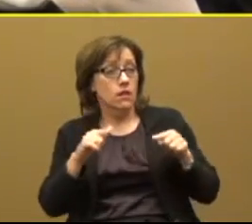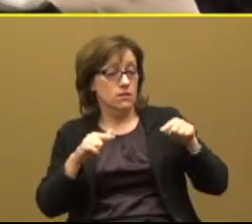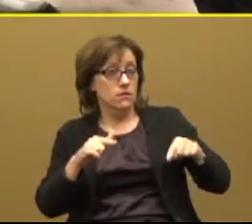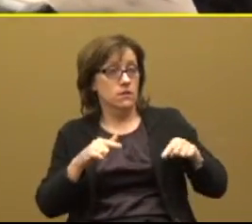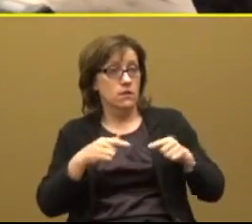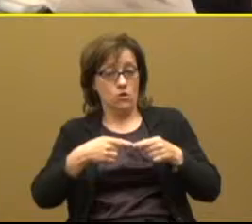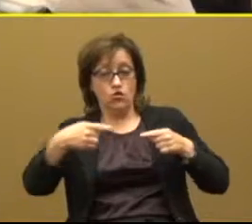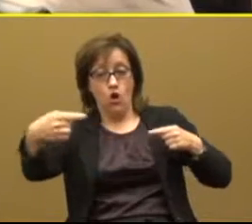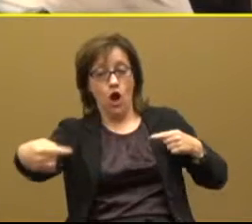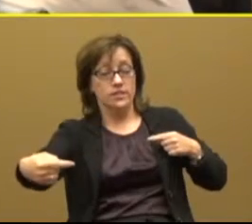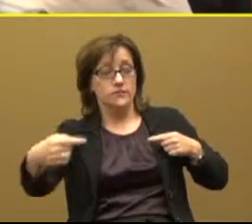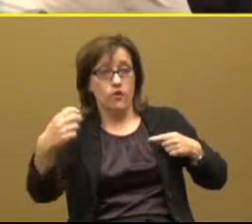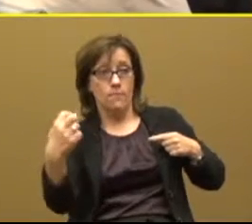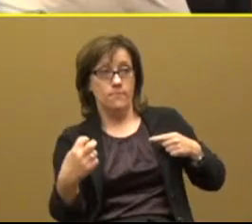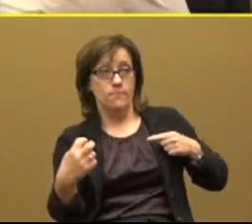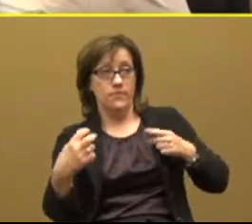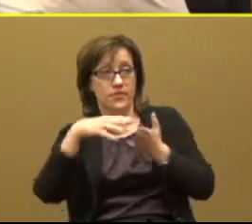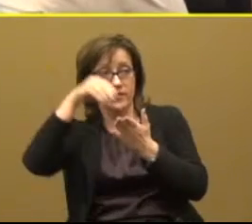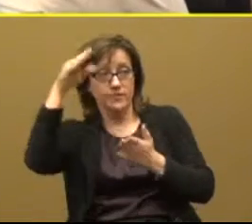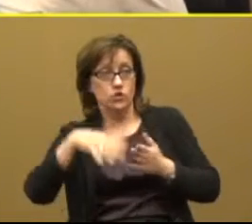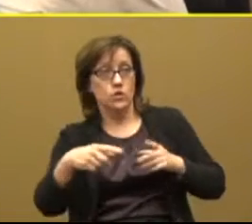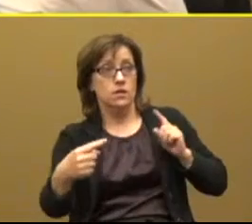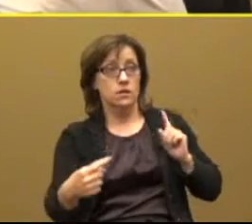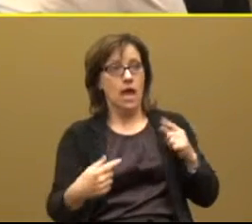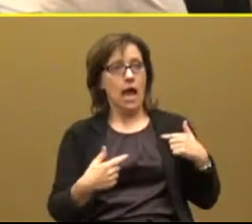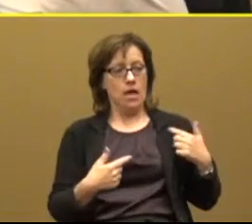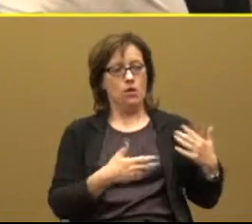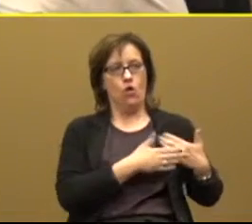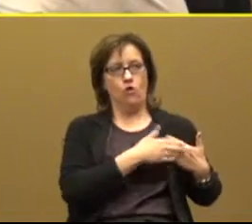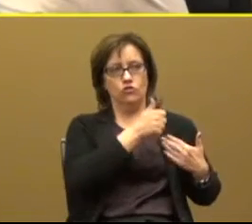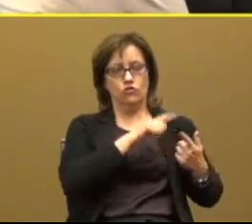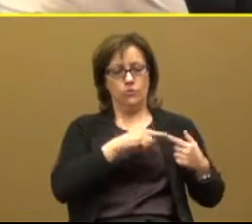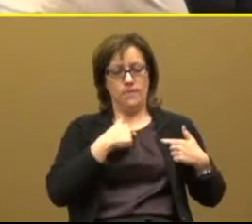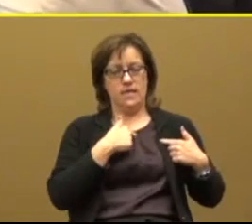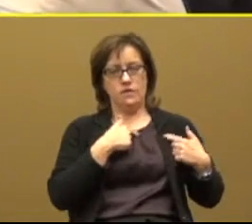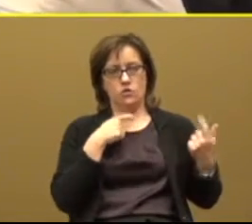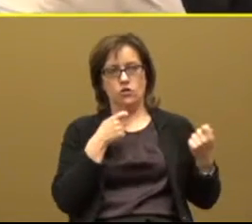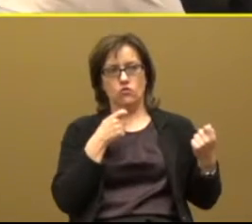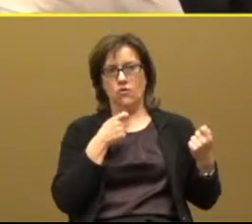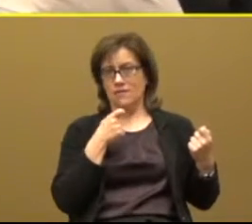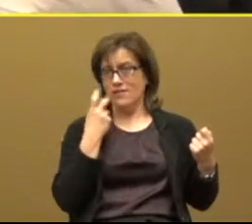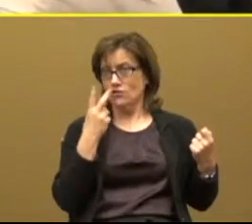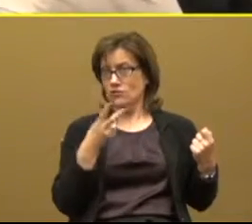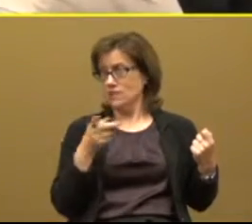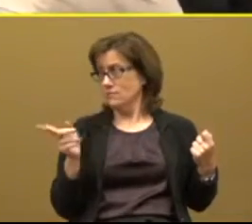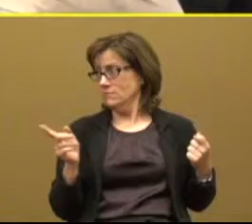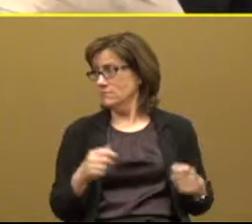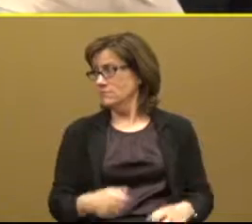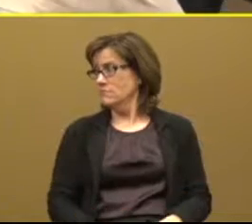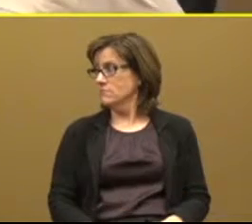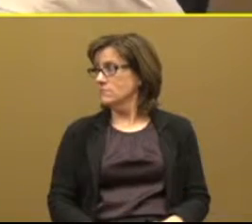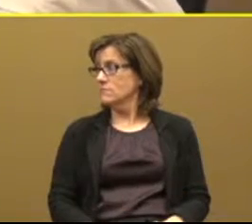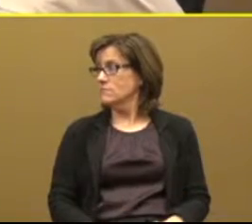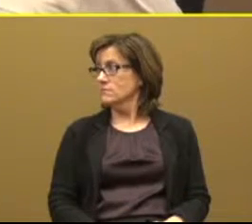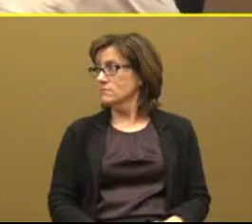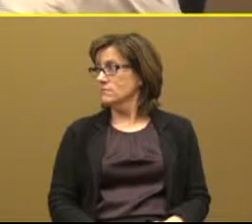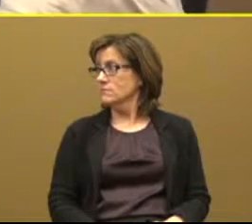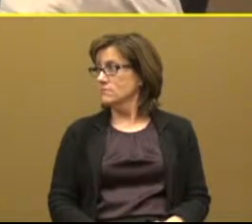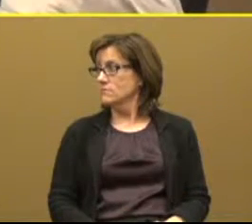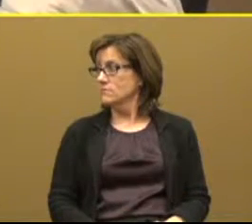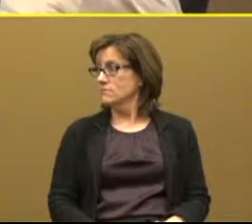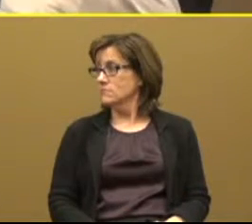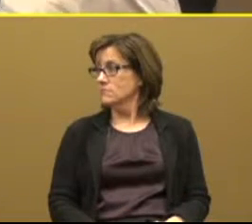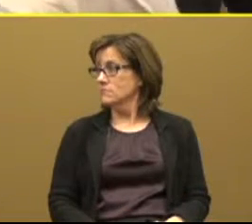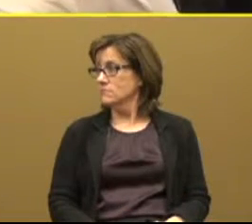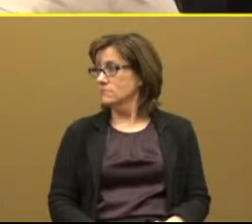So I still have control over that. It's going to be closer to me. Can everybody see where I have this? So